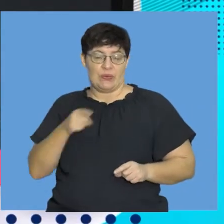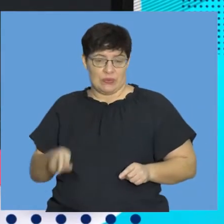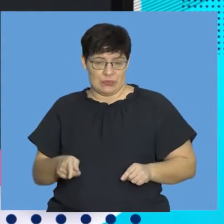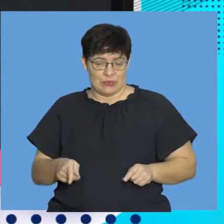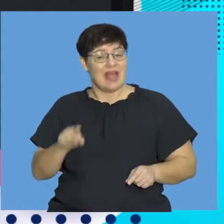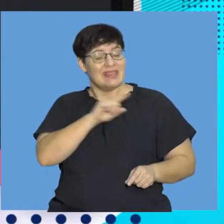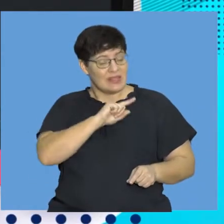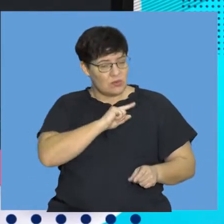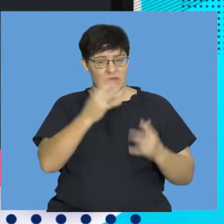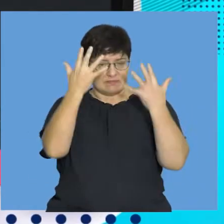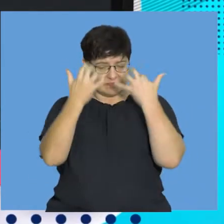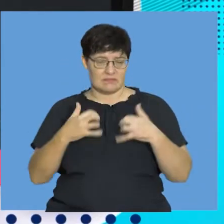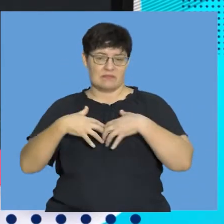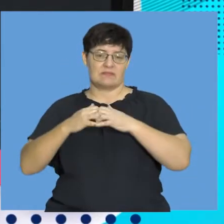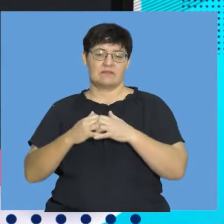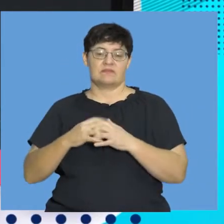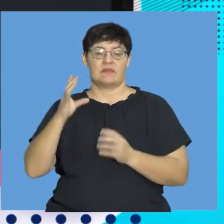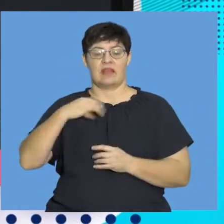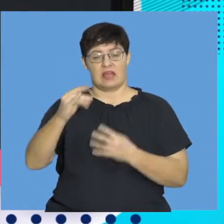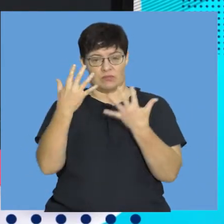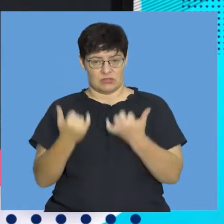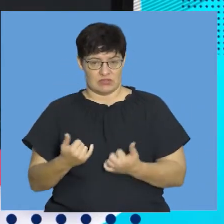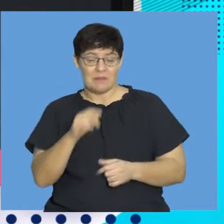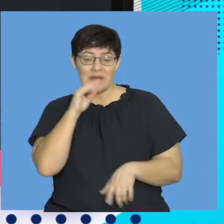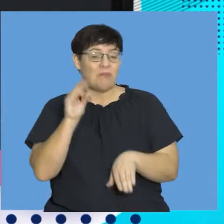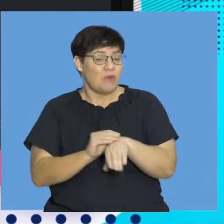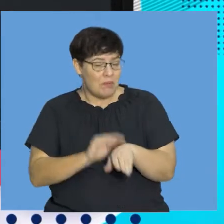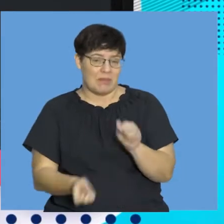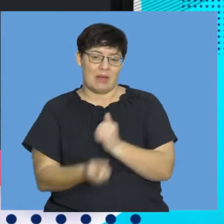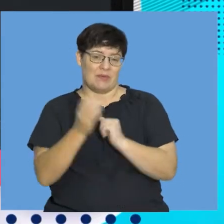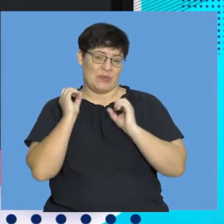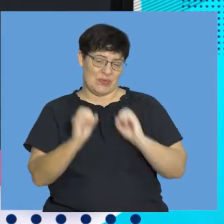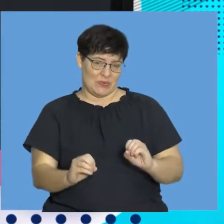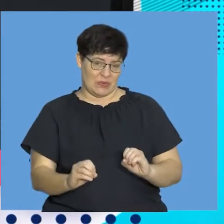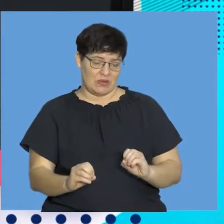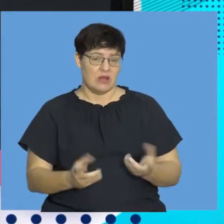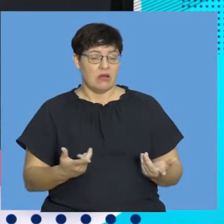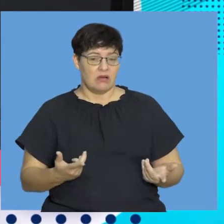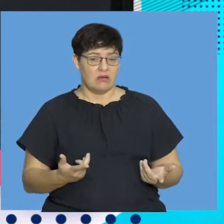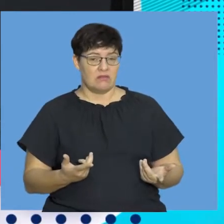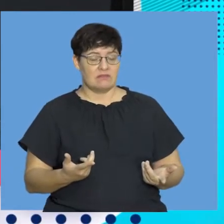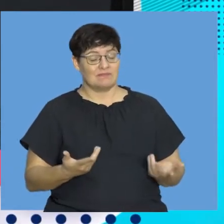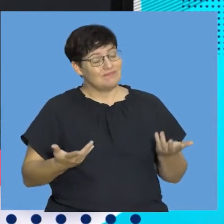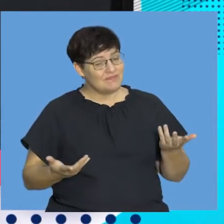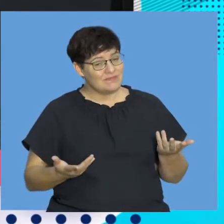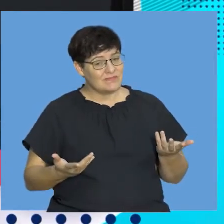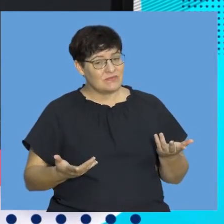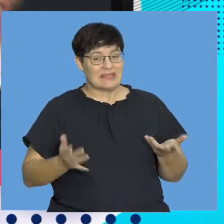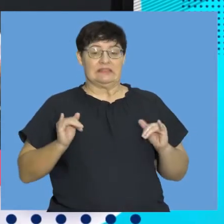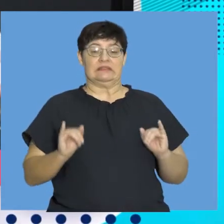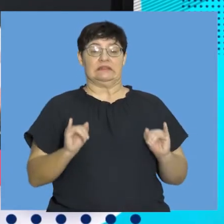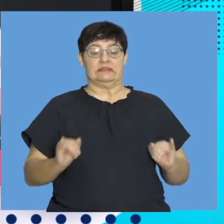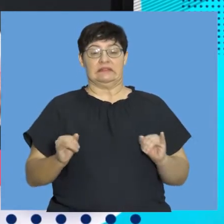why we draw up a cash budget to ensure that we do not face a situation where we have either